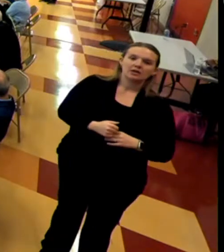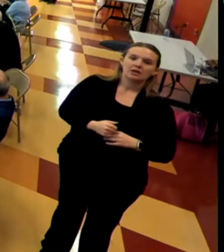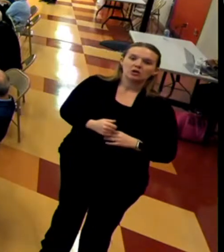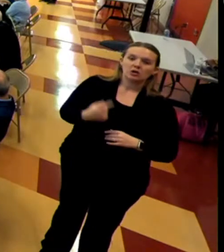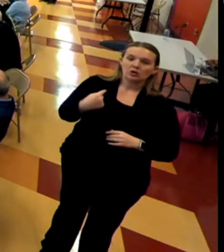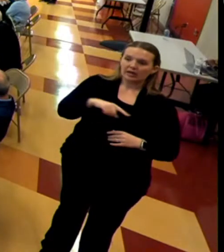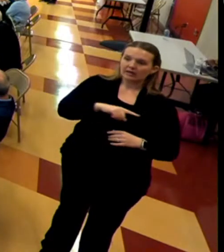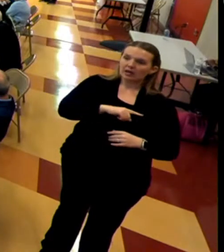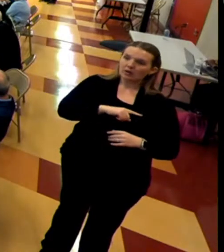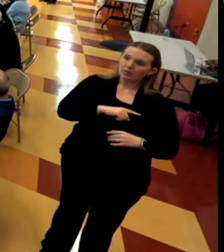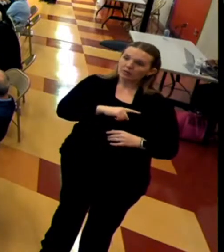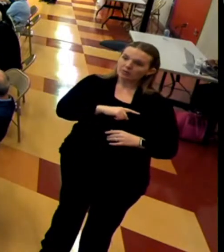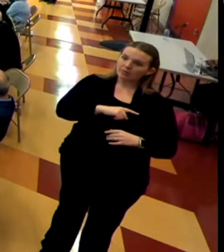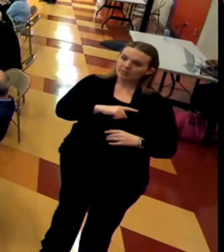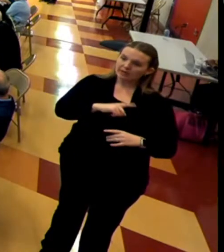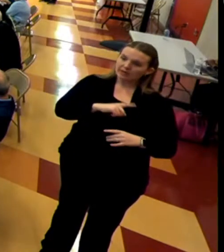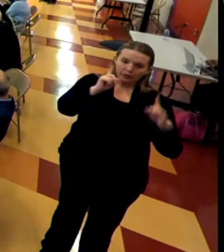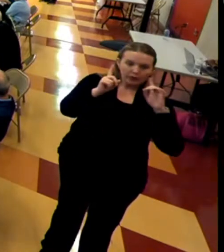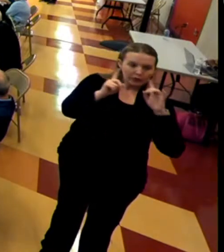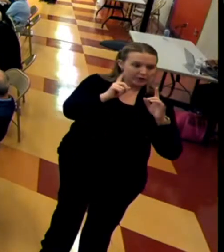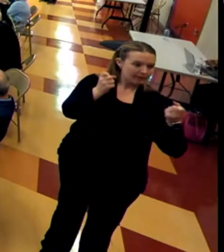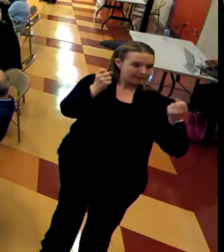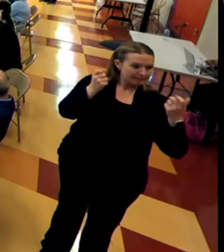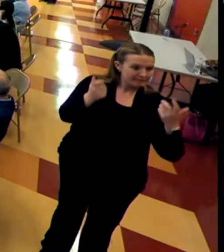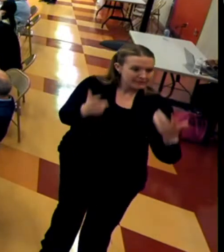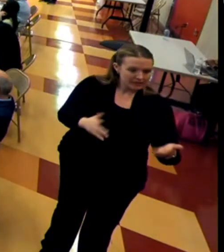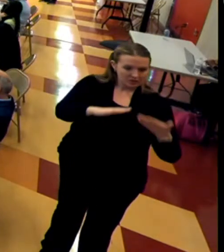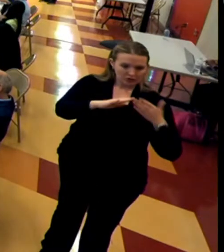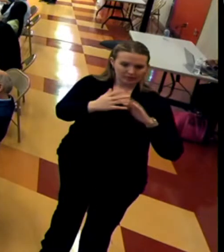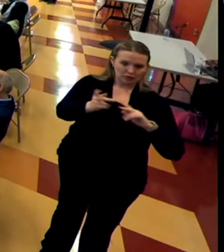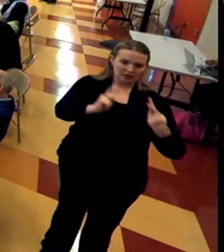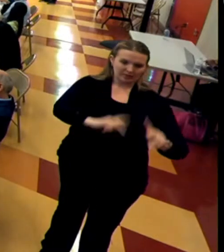we listened to a whole lot of community people